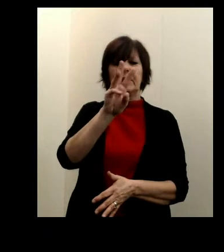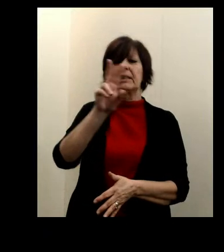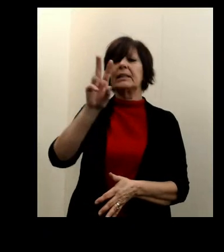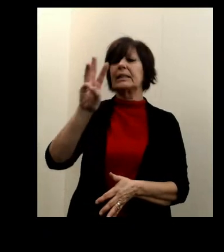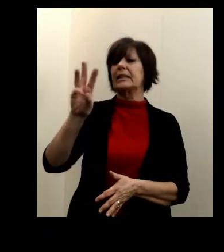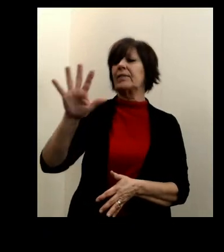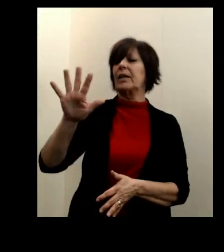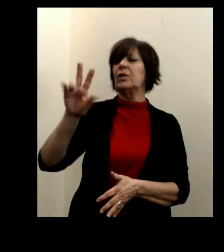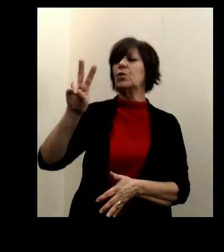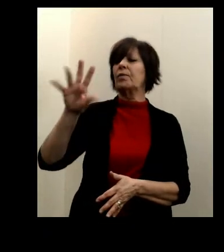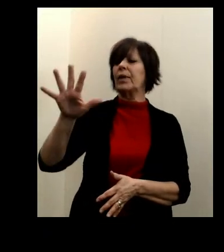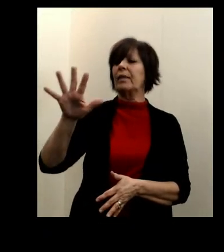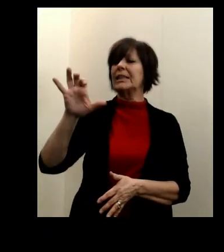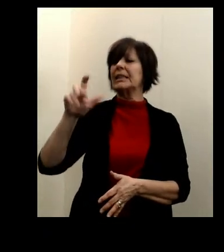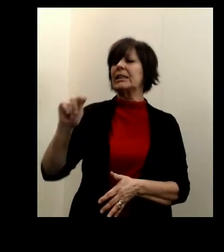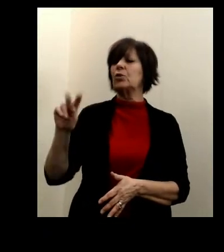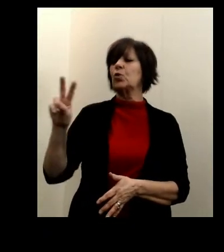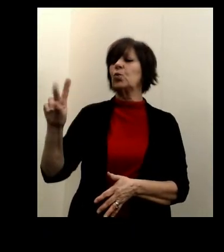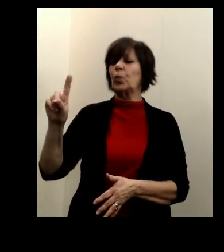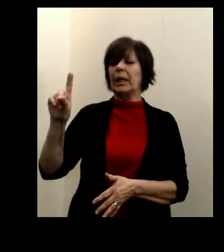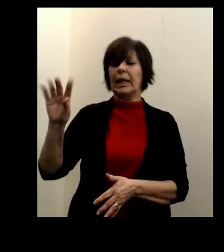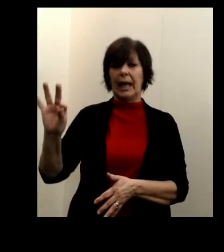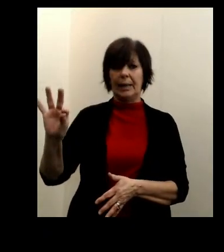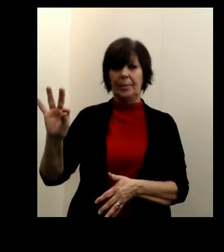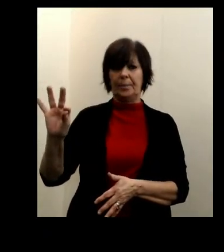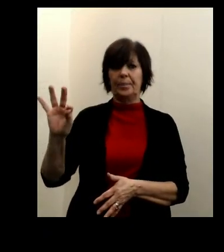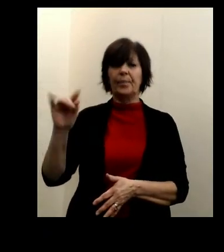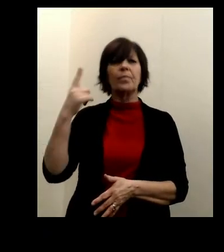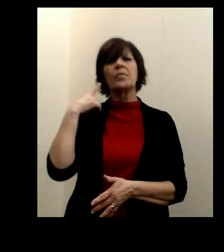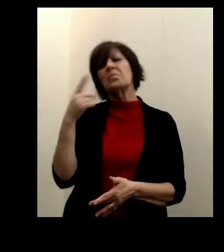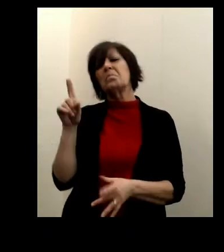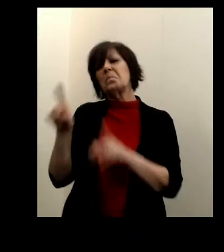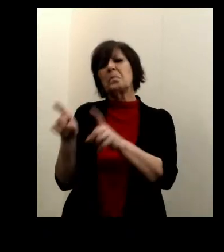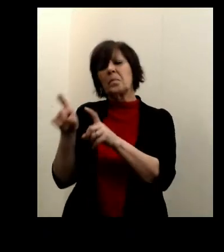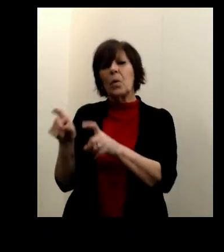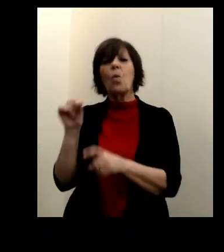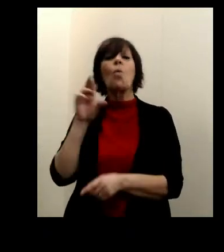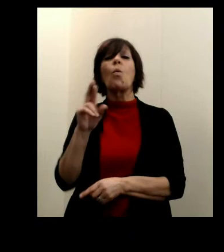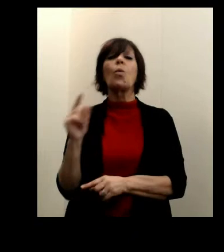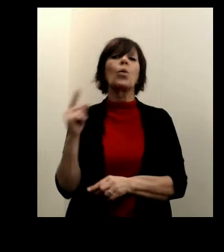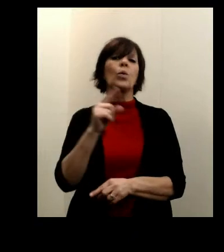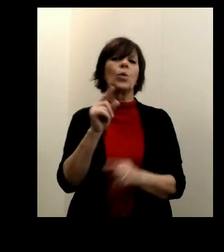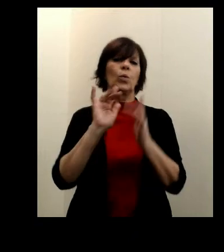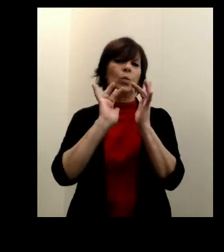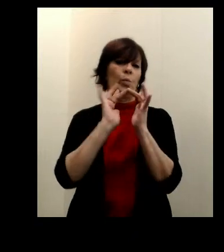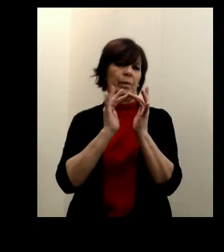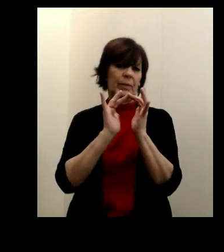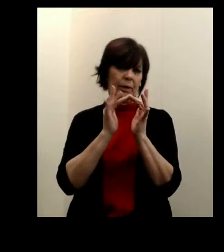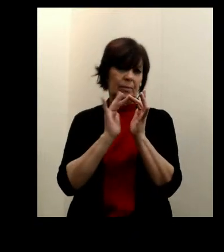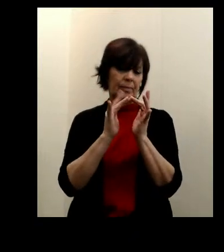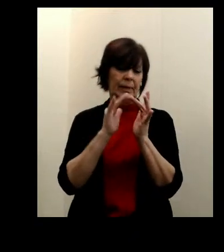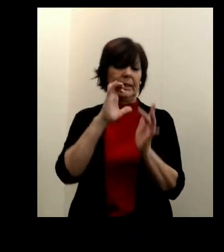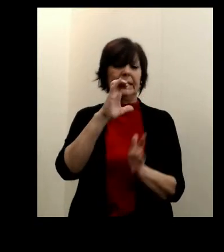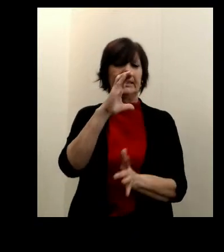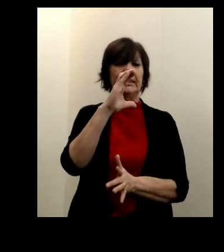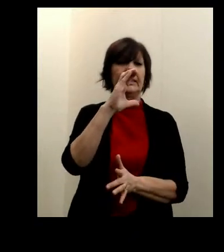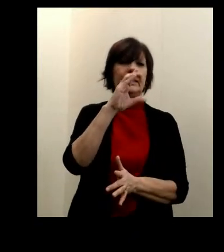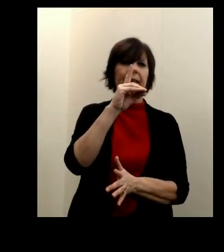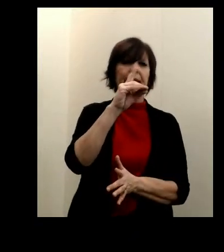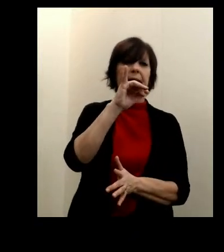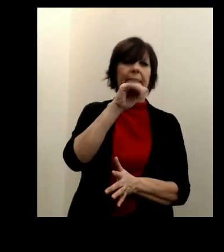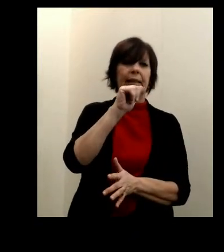856-6525, extension 219 for application information, or go to the ECIDA's website